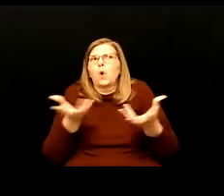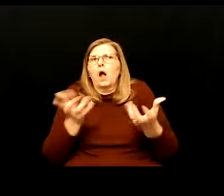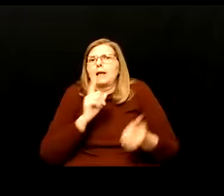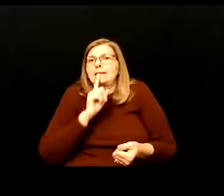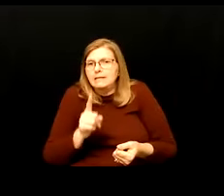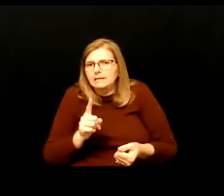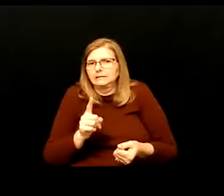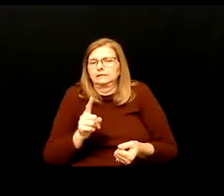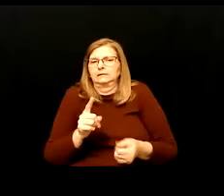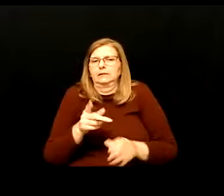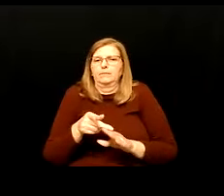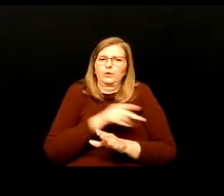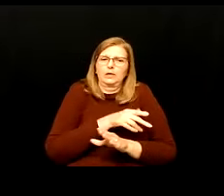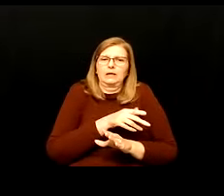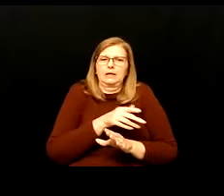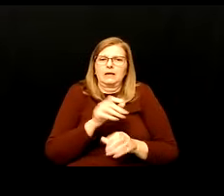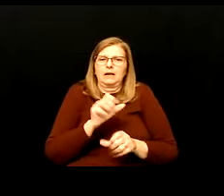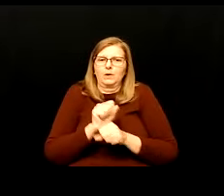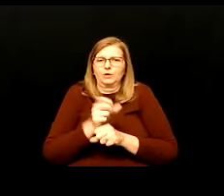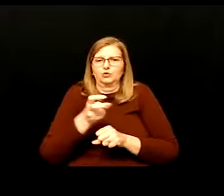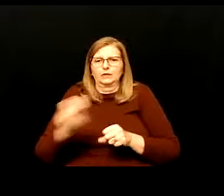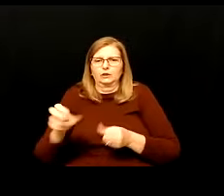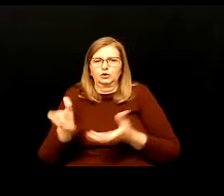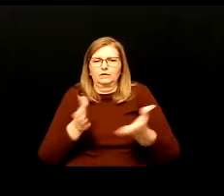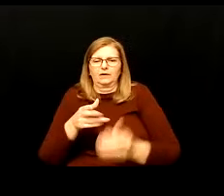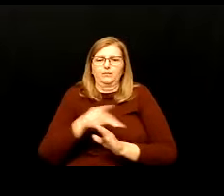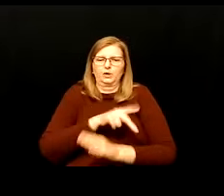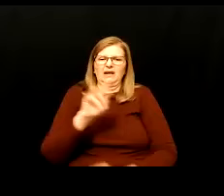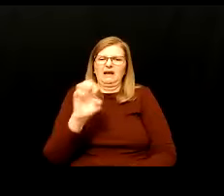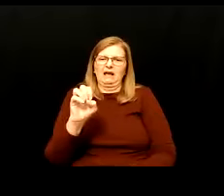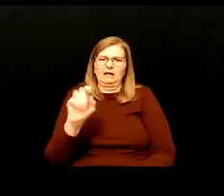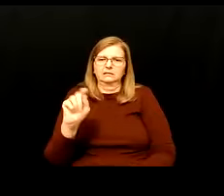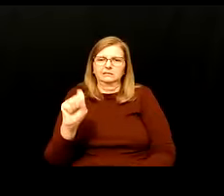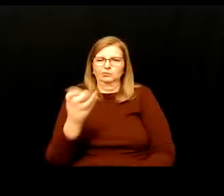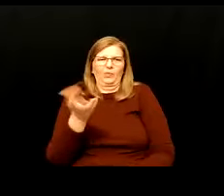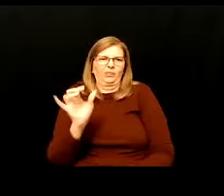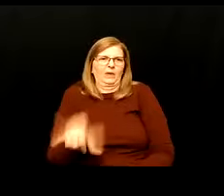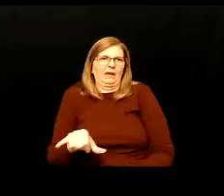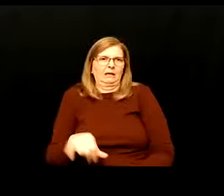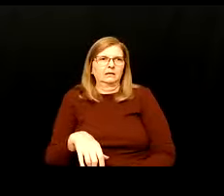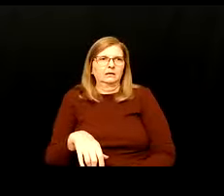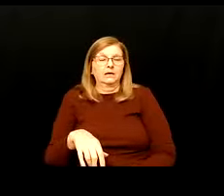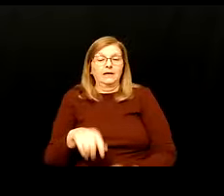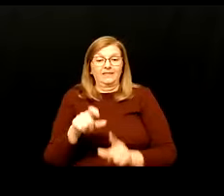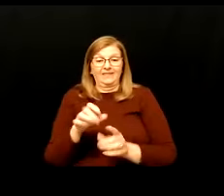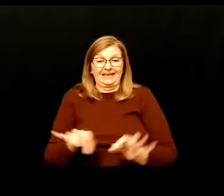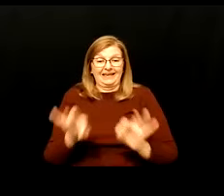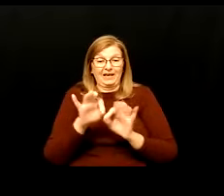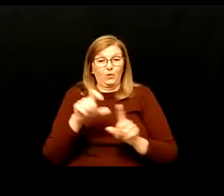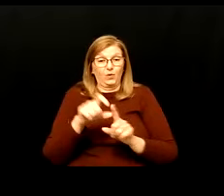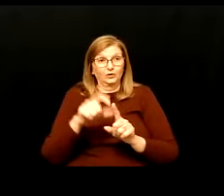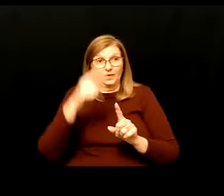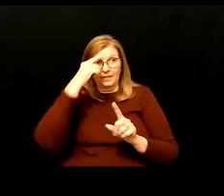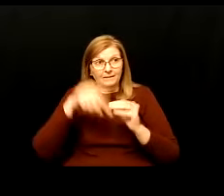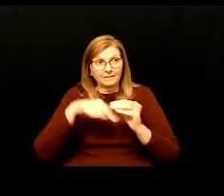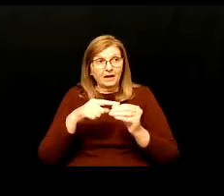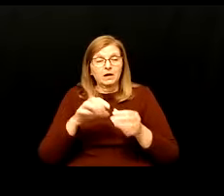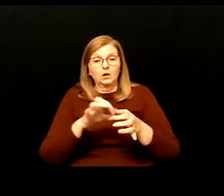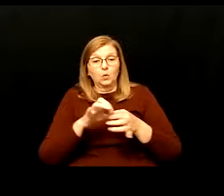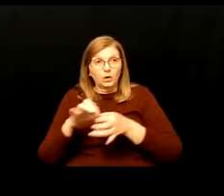pre-employment transition services, or Pre-ETS. And the key words to think about there are